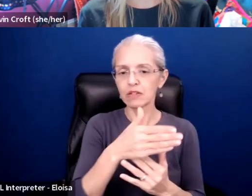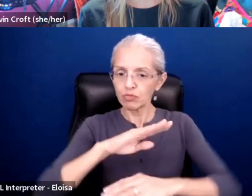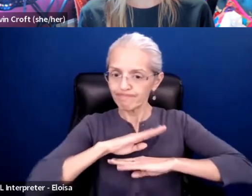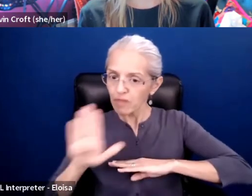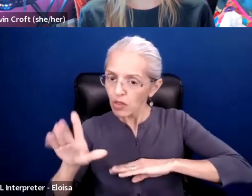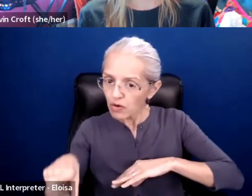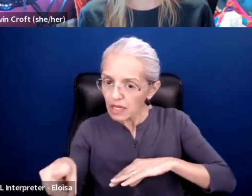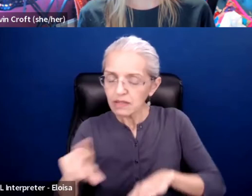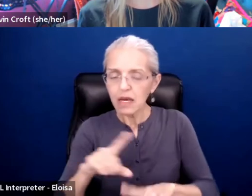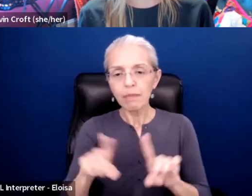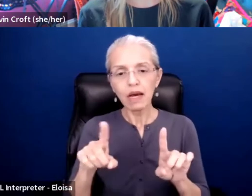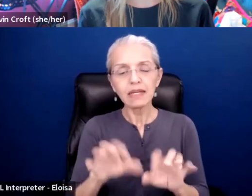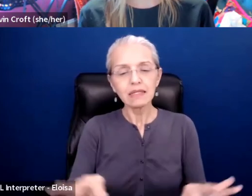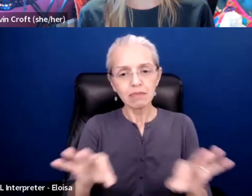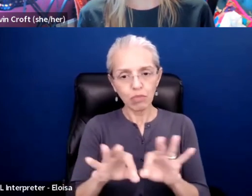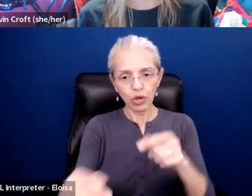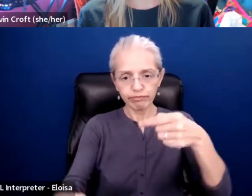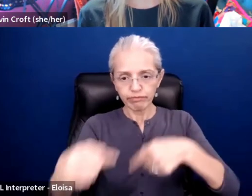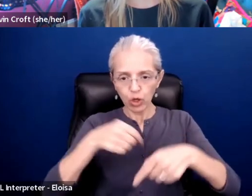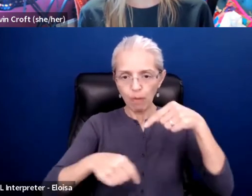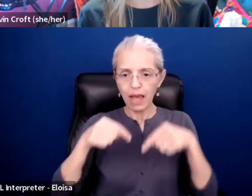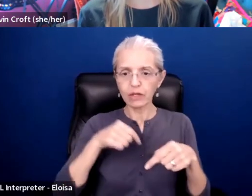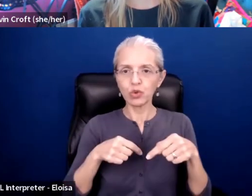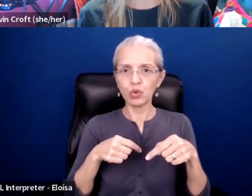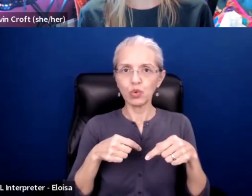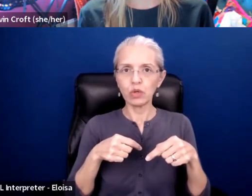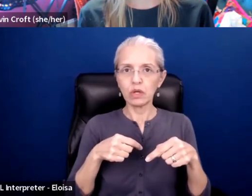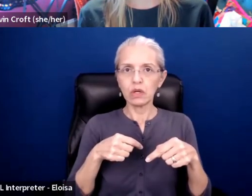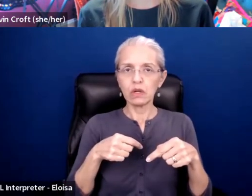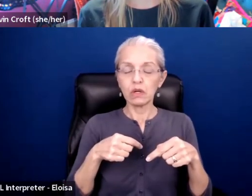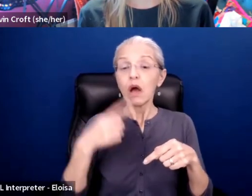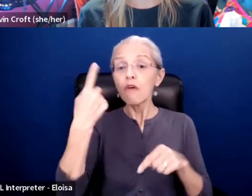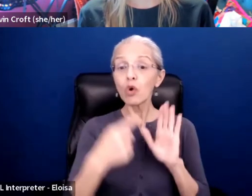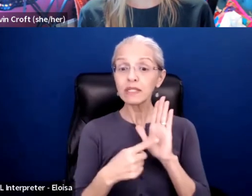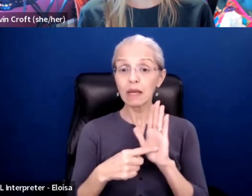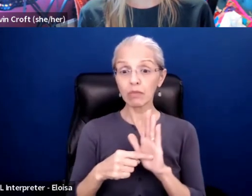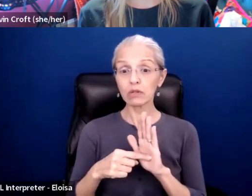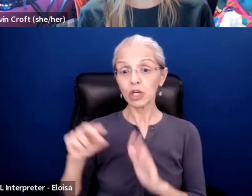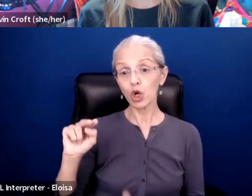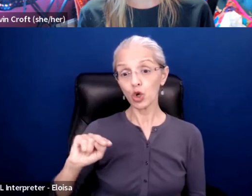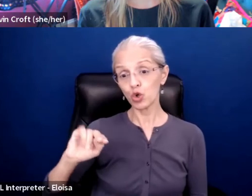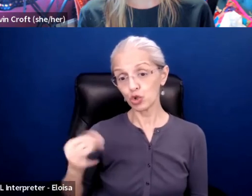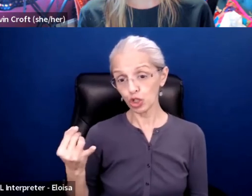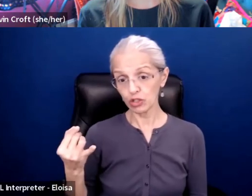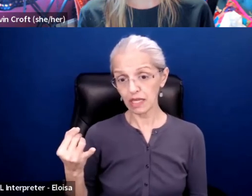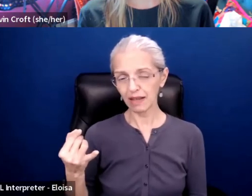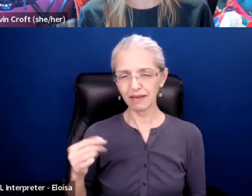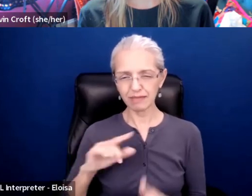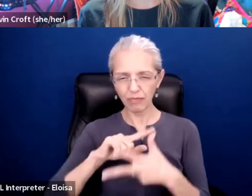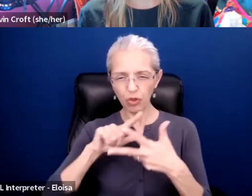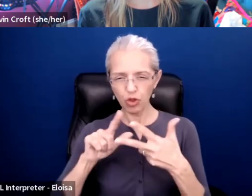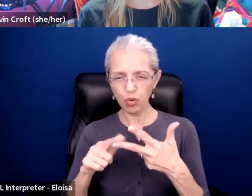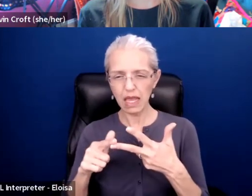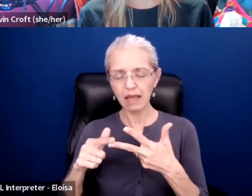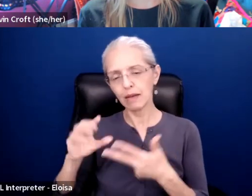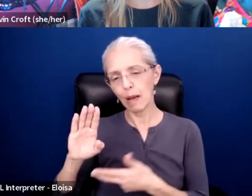But I think we do need to go back to, you know, for example, like in New Jersey, I talked about those three buckets that